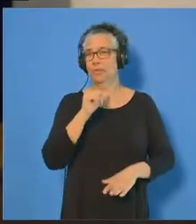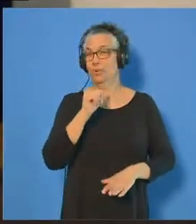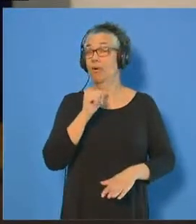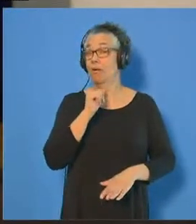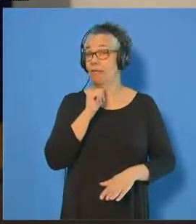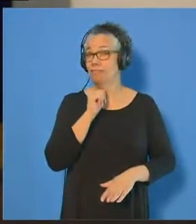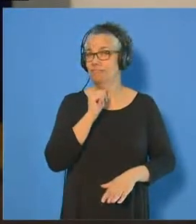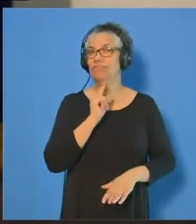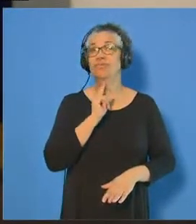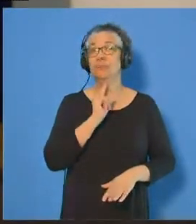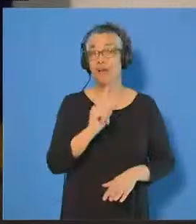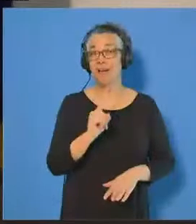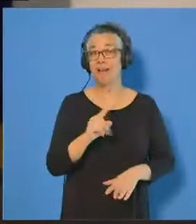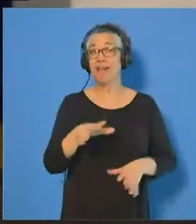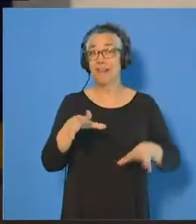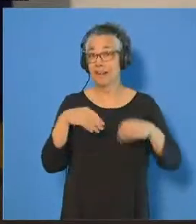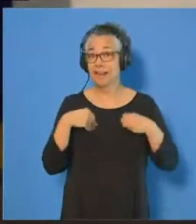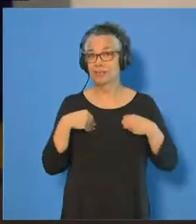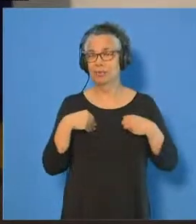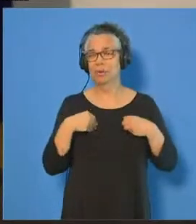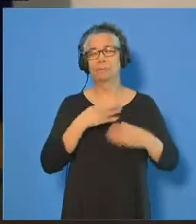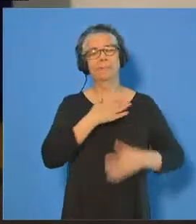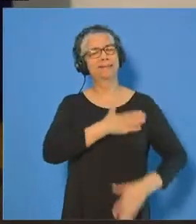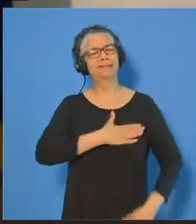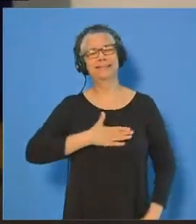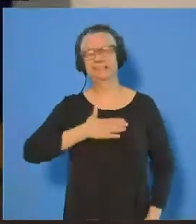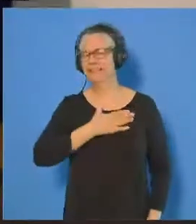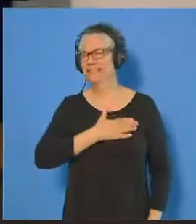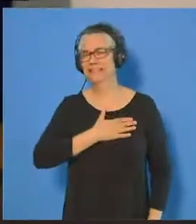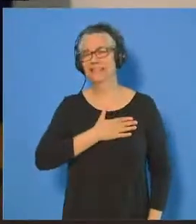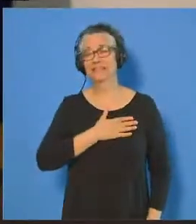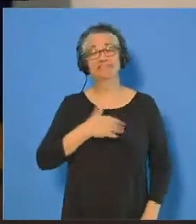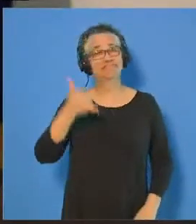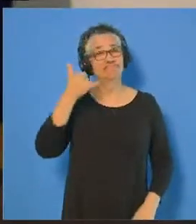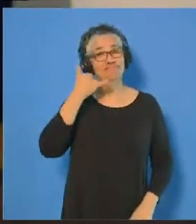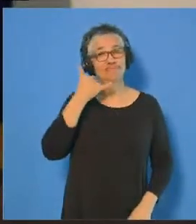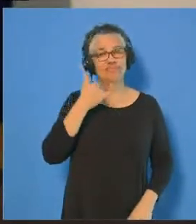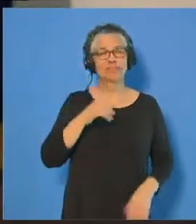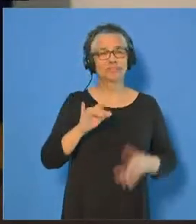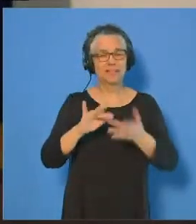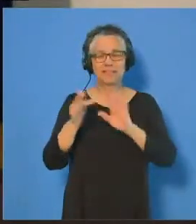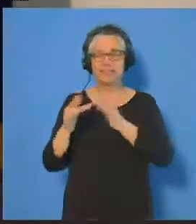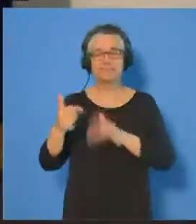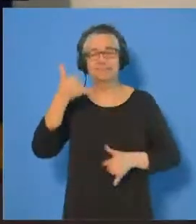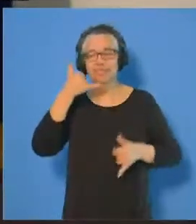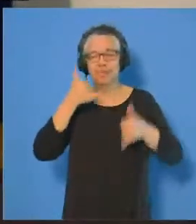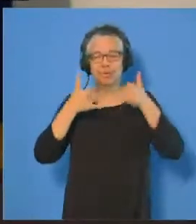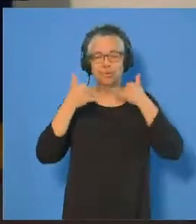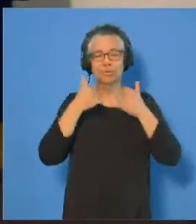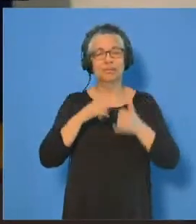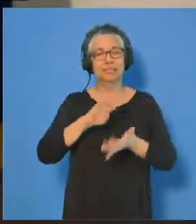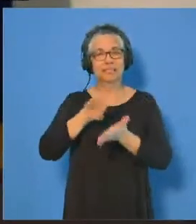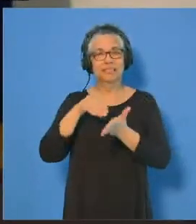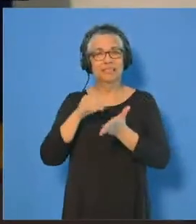ineligible, please contact the call center for